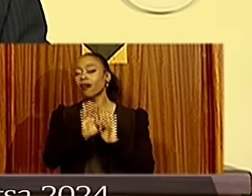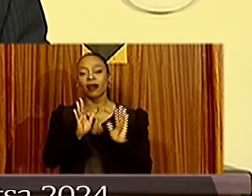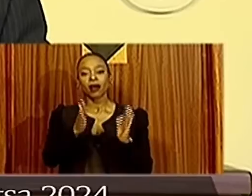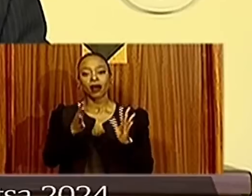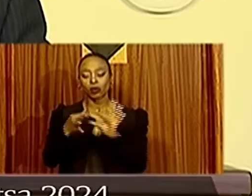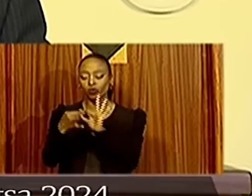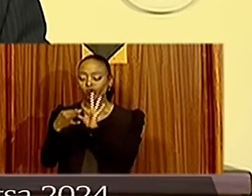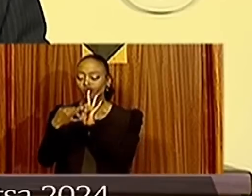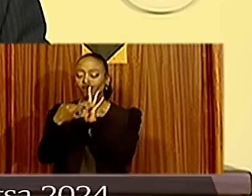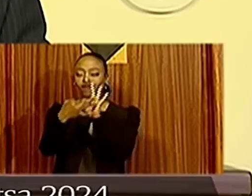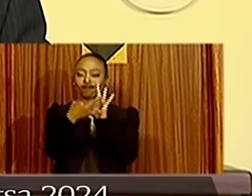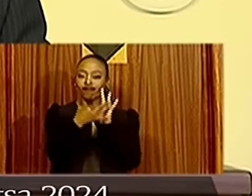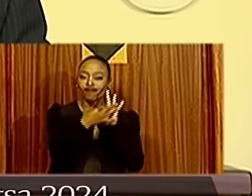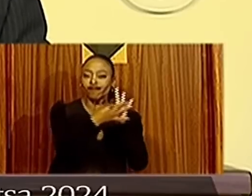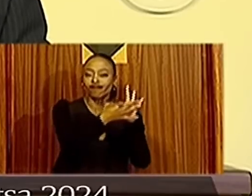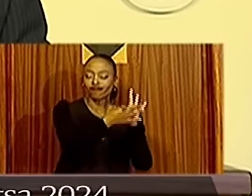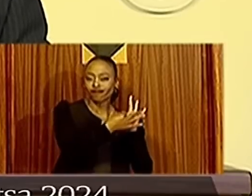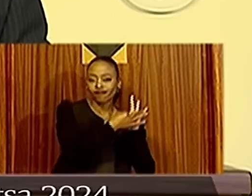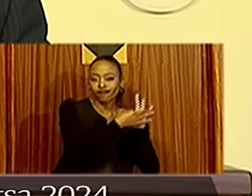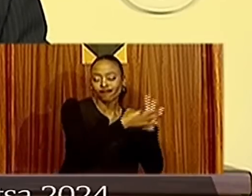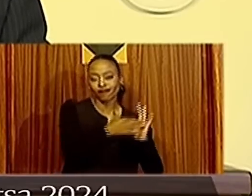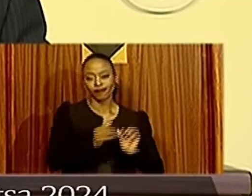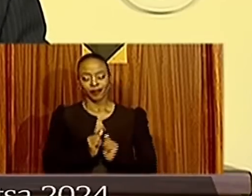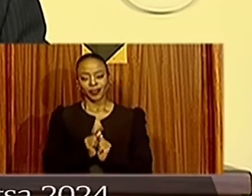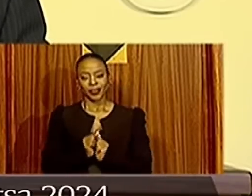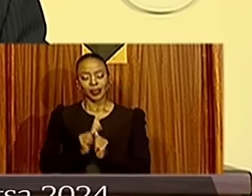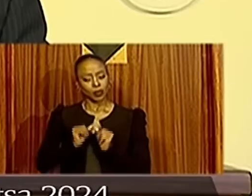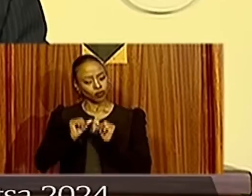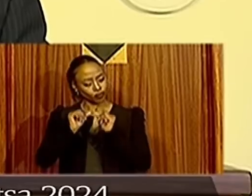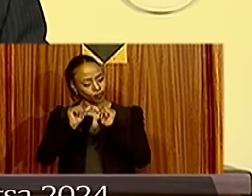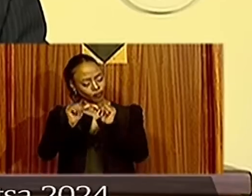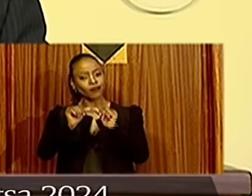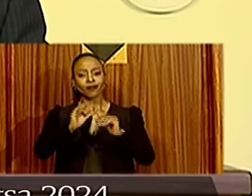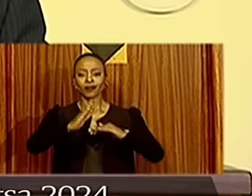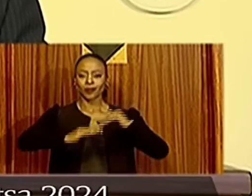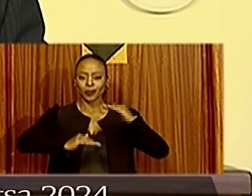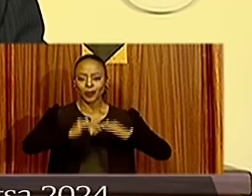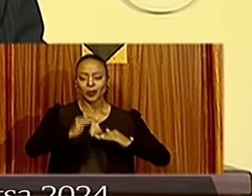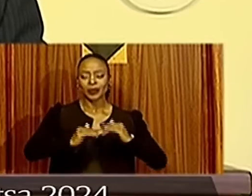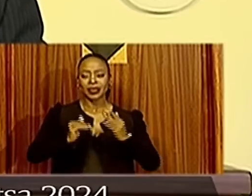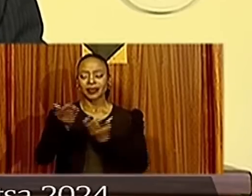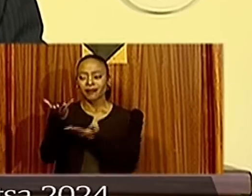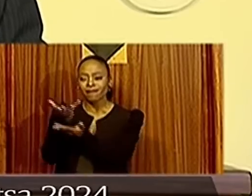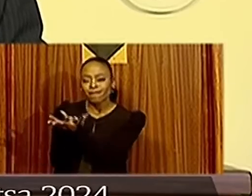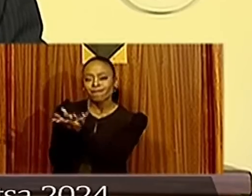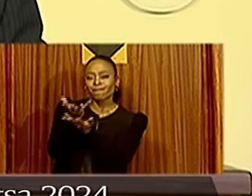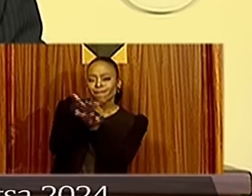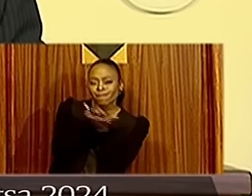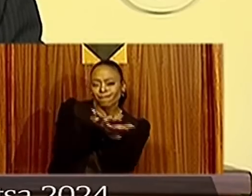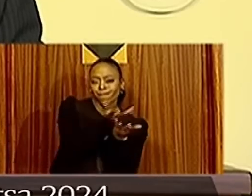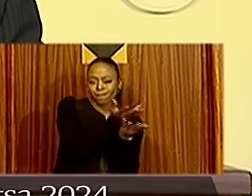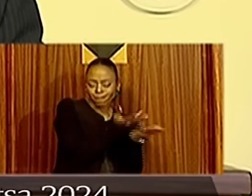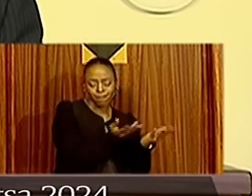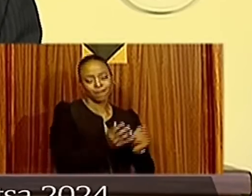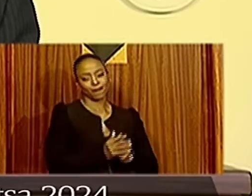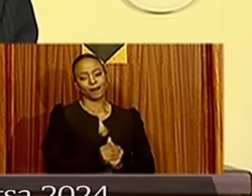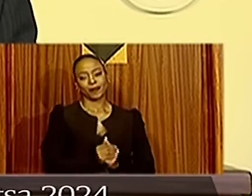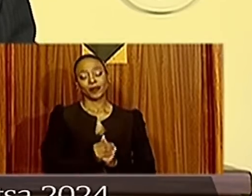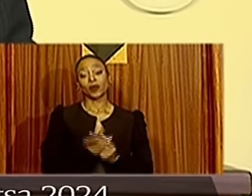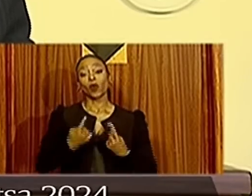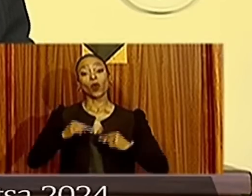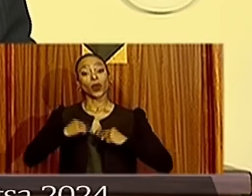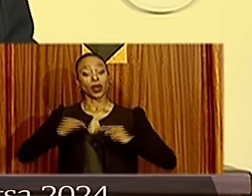in partnership and continuing to build consensus. We came